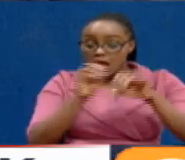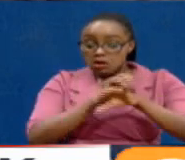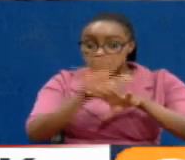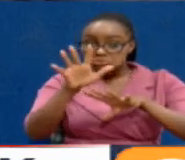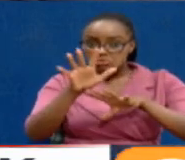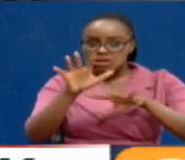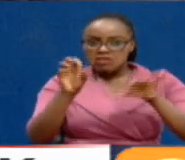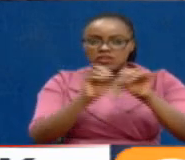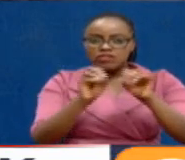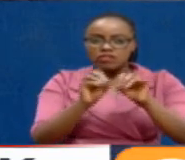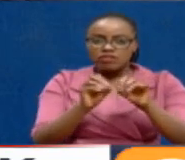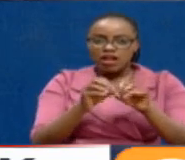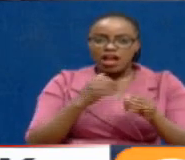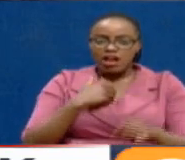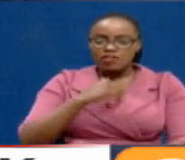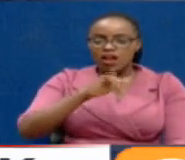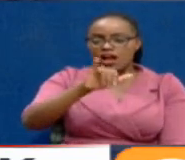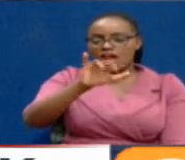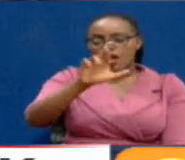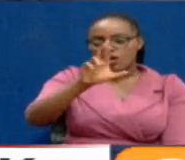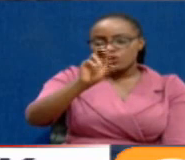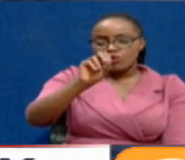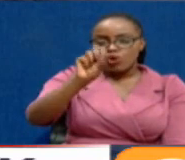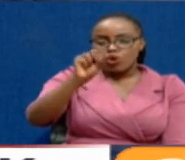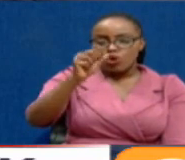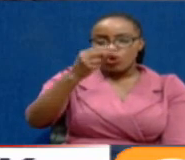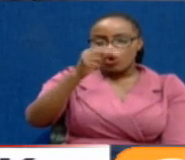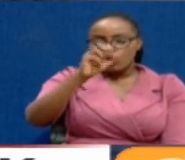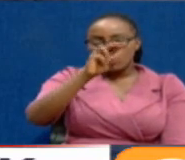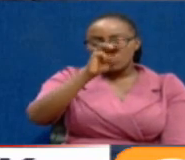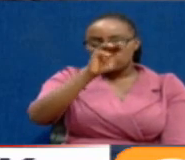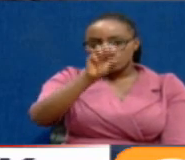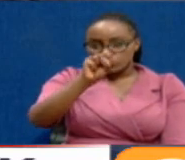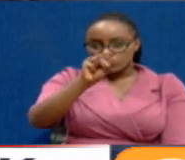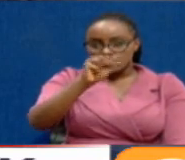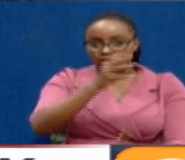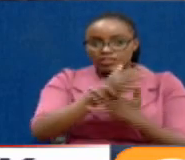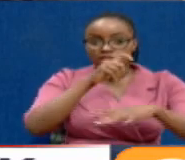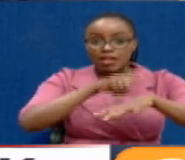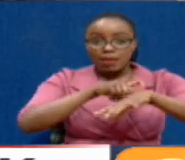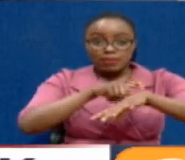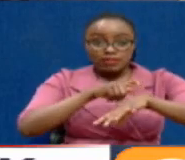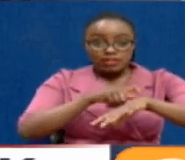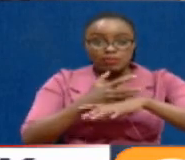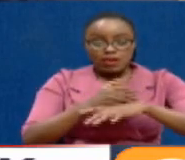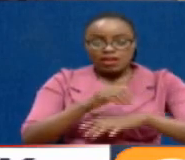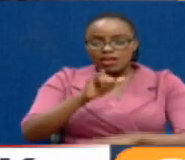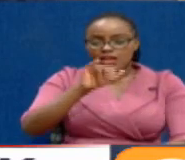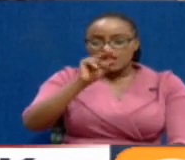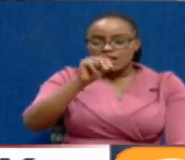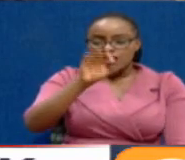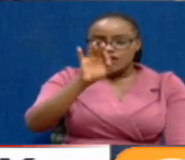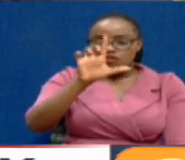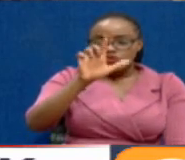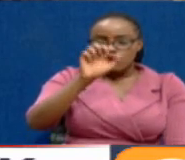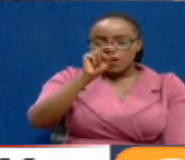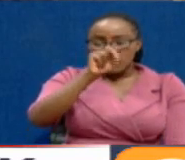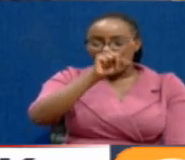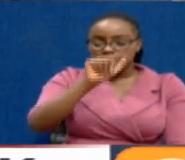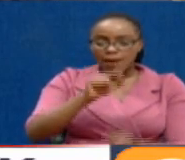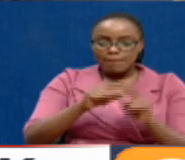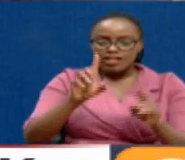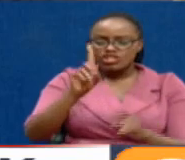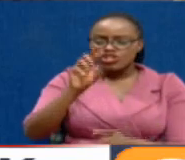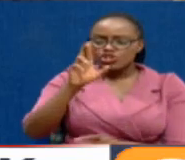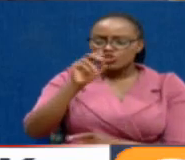is aerosol, which, for example, measles can be transmitted by, and sometimes influenza. But droplets are quite heavy.